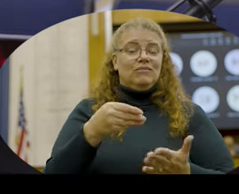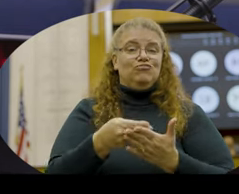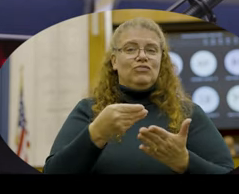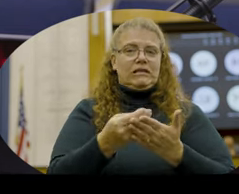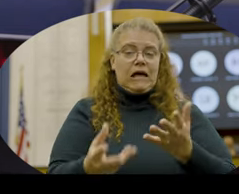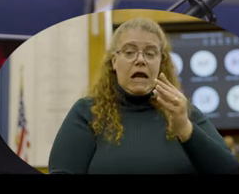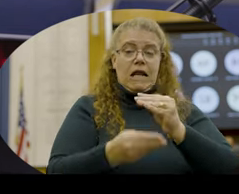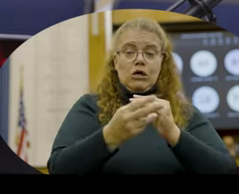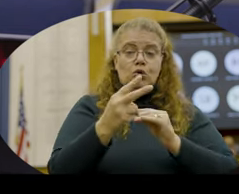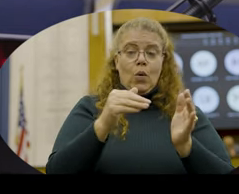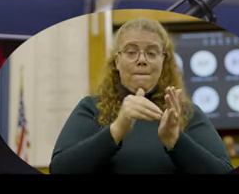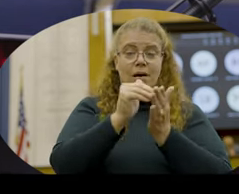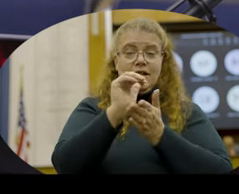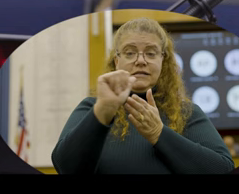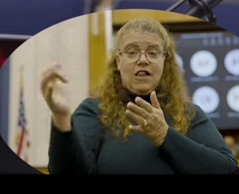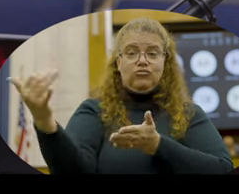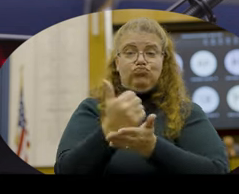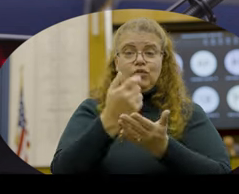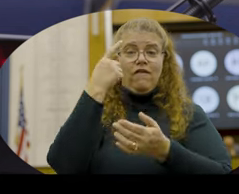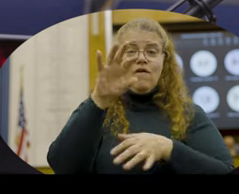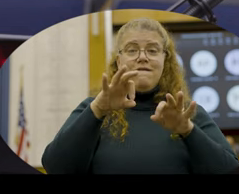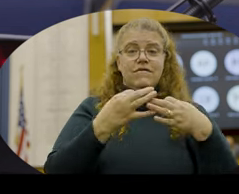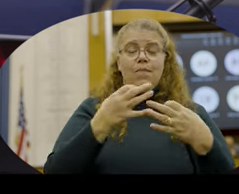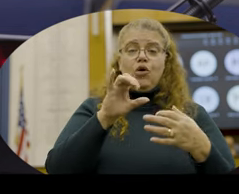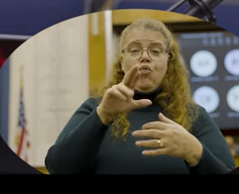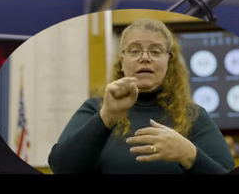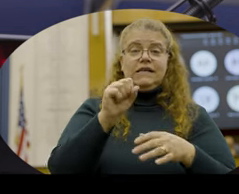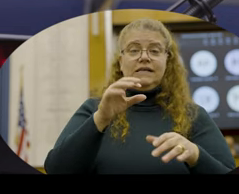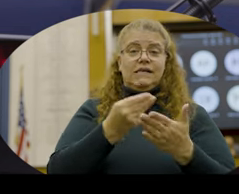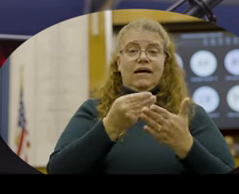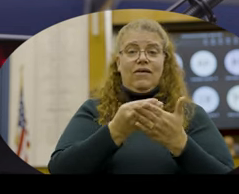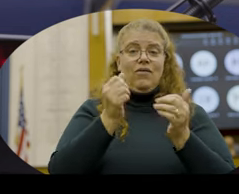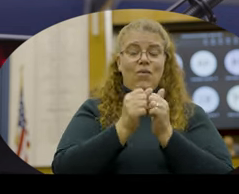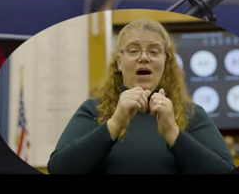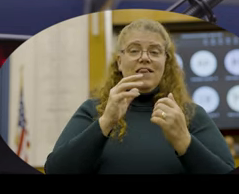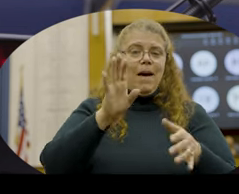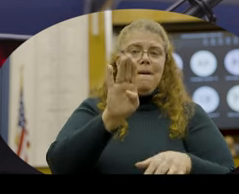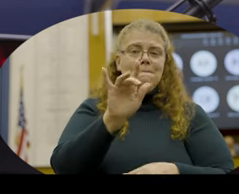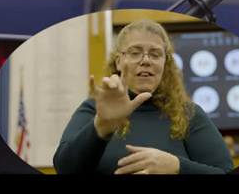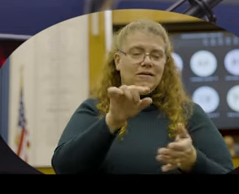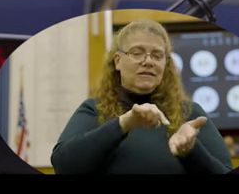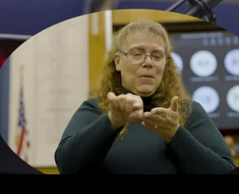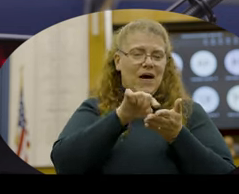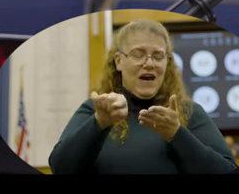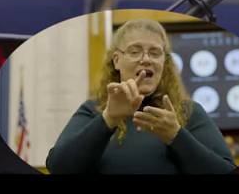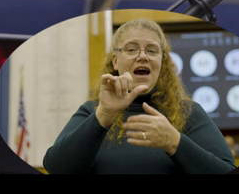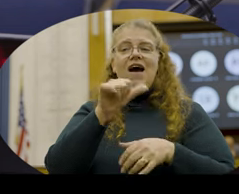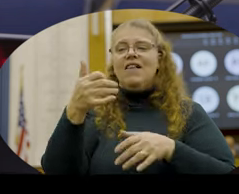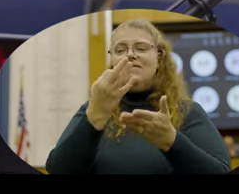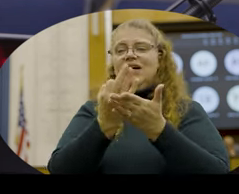of the $2 million allocated to the Family Crisis Fund to help families with their outstanding bills or other financial